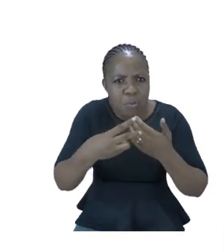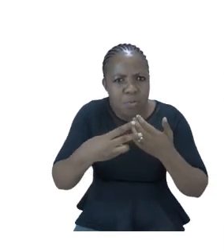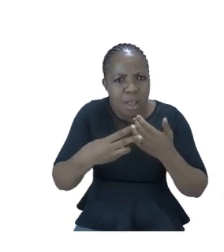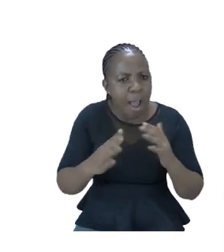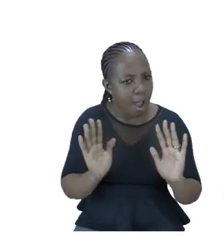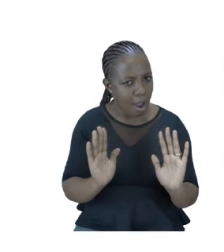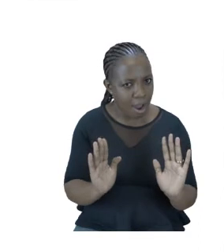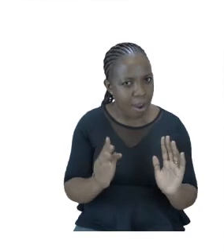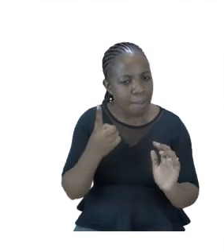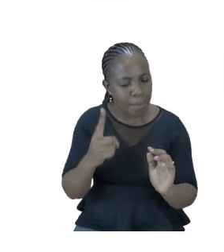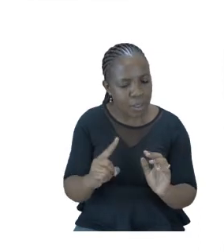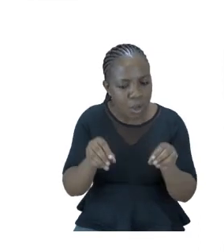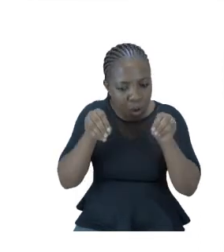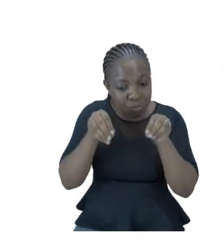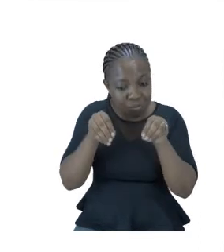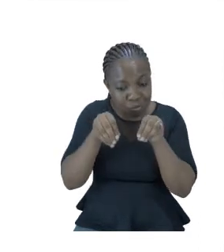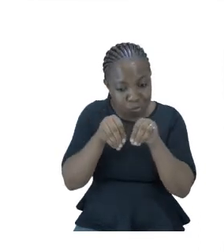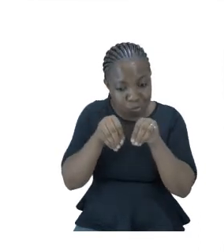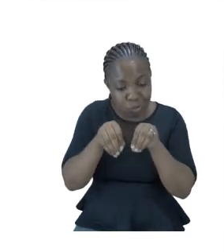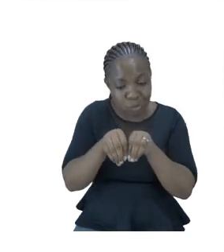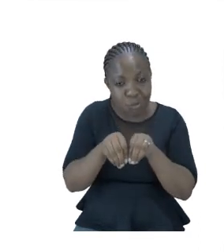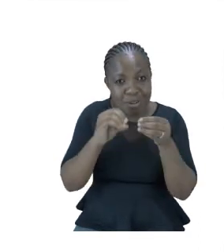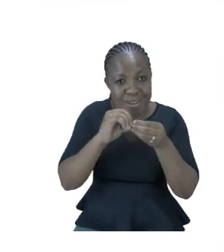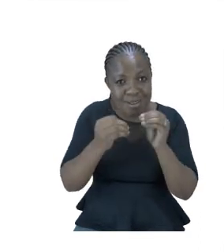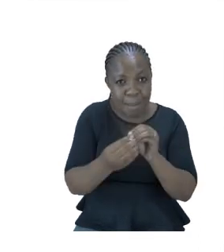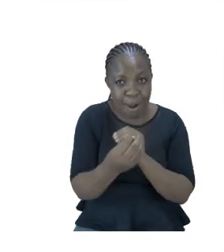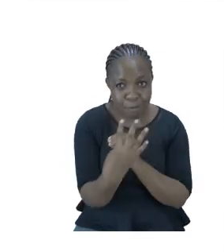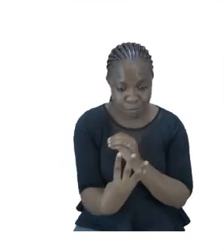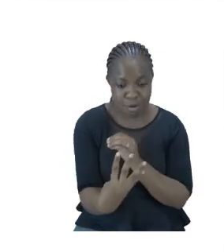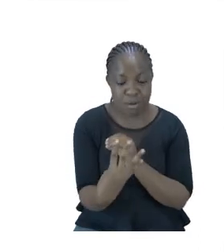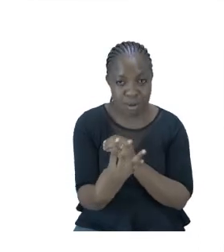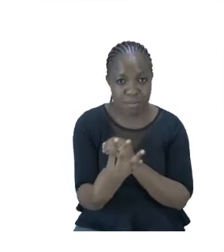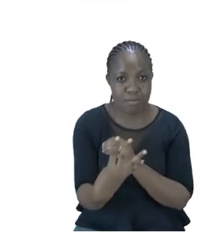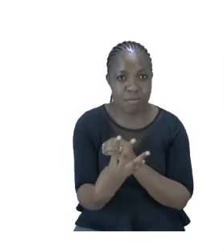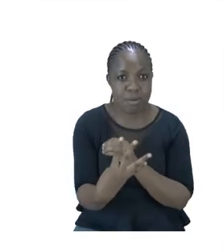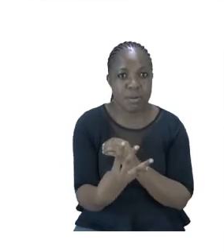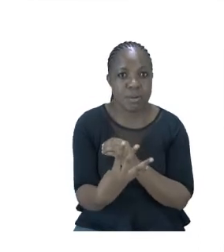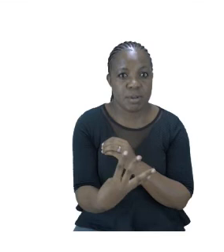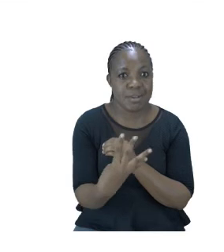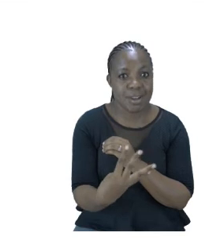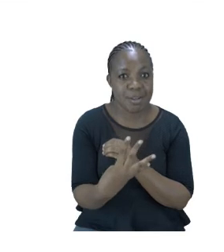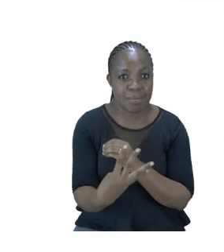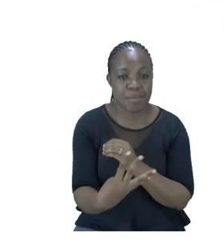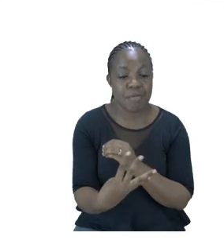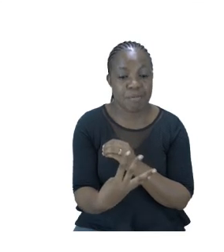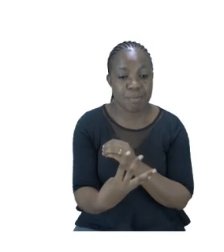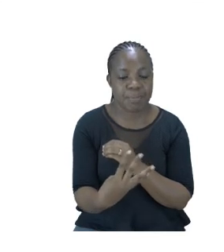four with you. So let us put our finger on number four and look at what we are solving.